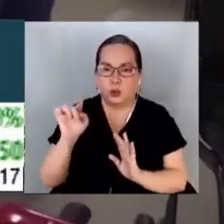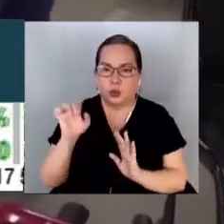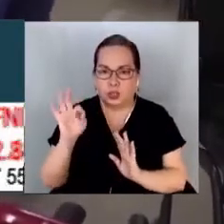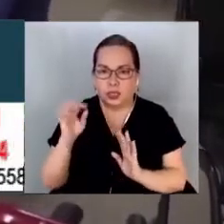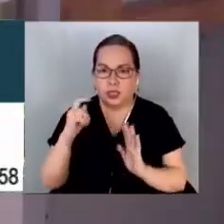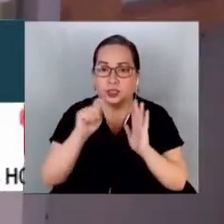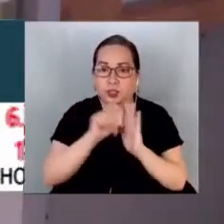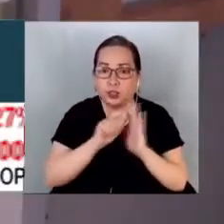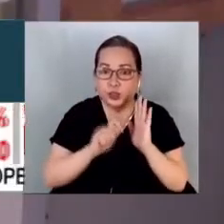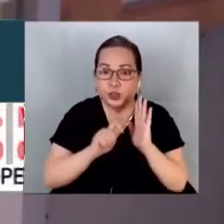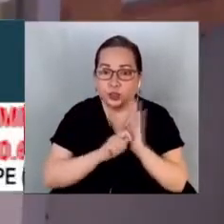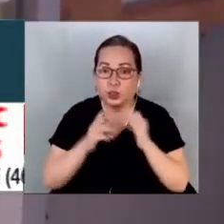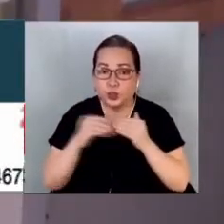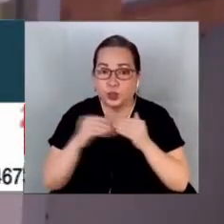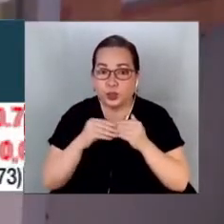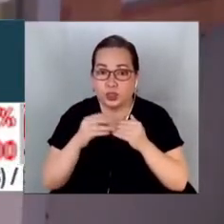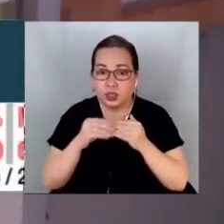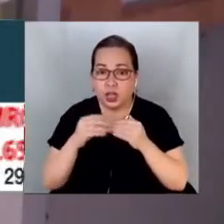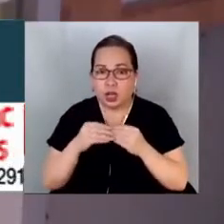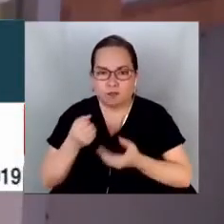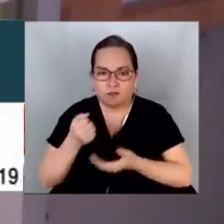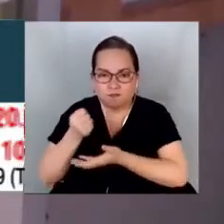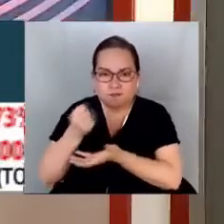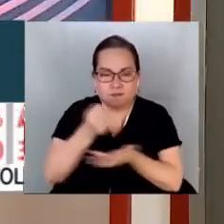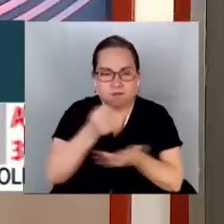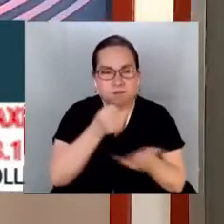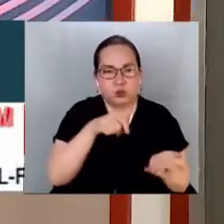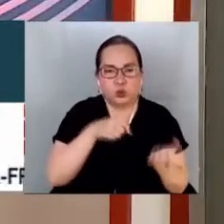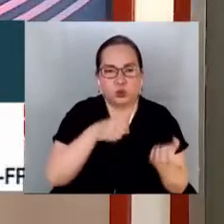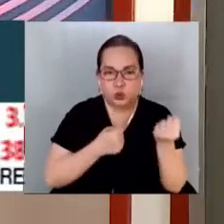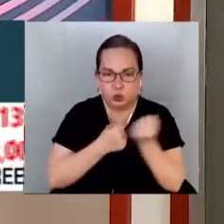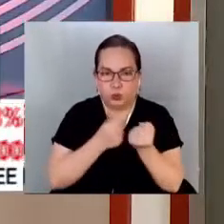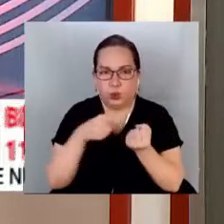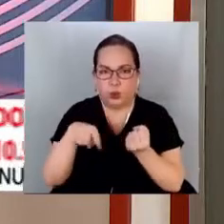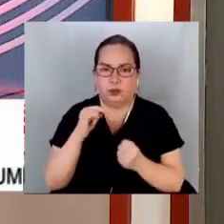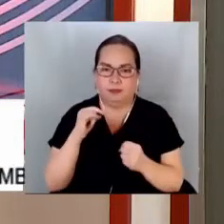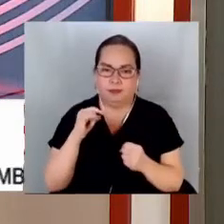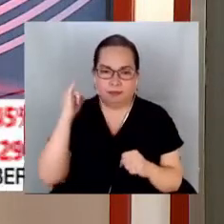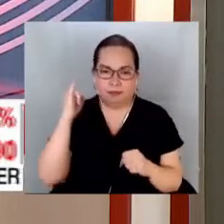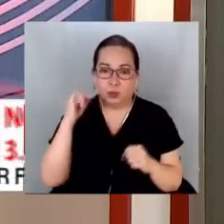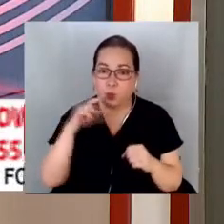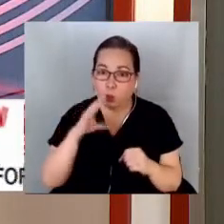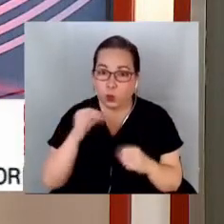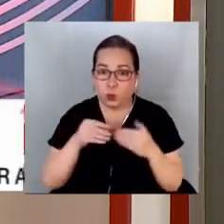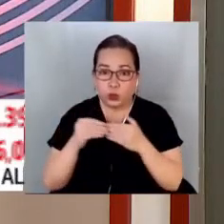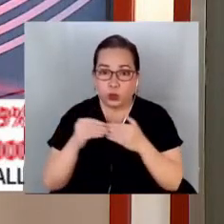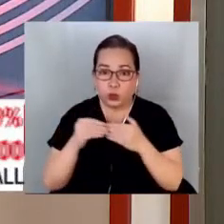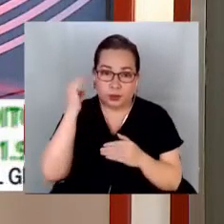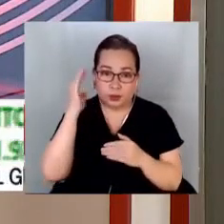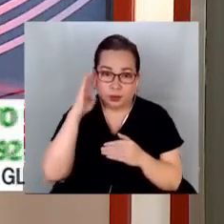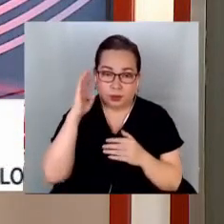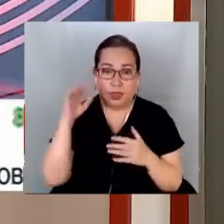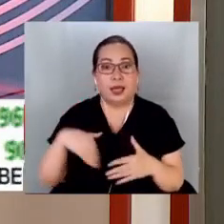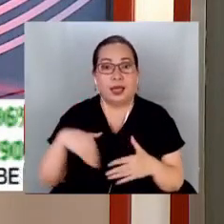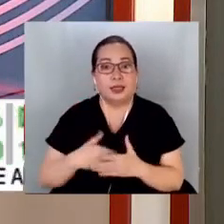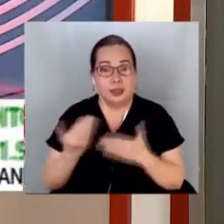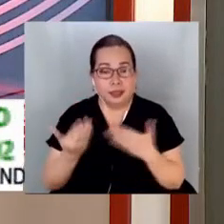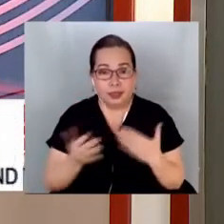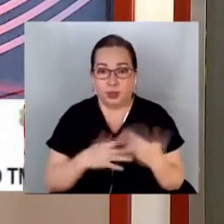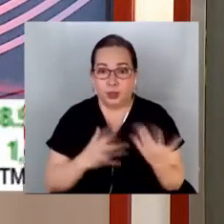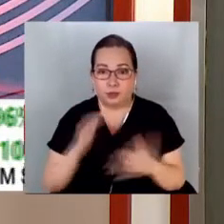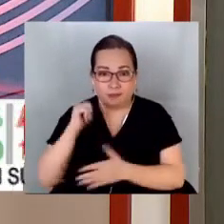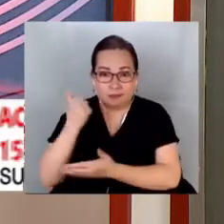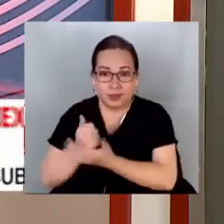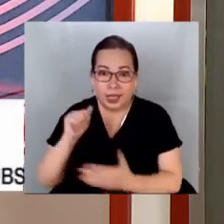plan under the Biden administration. The founder of Alibaba Group, Jack Ma, resurfaces